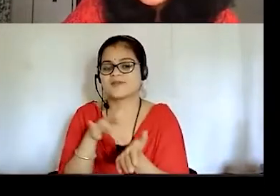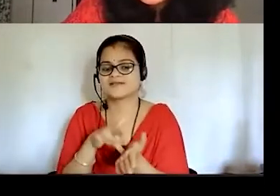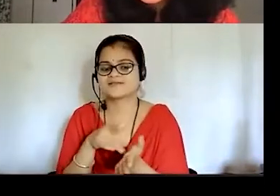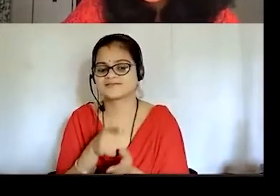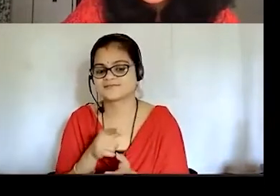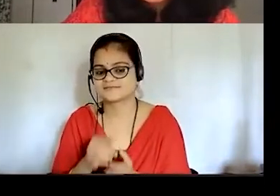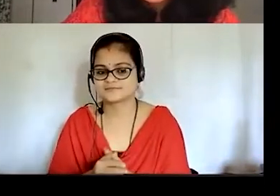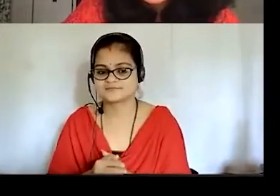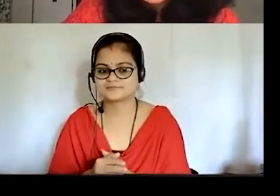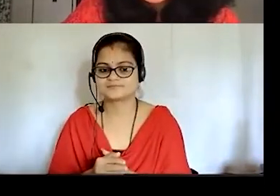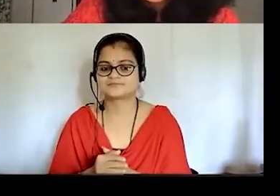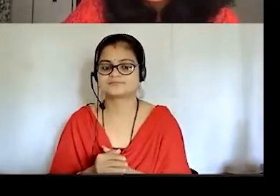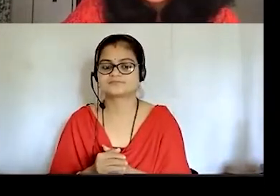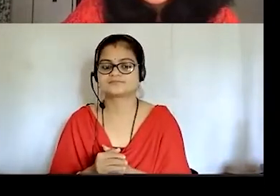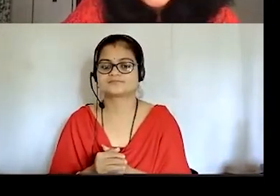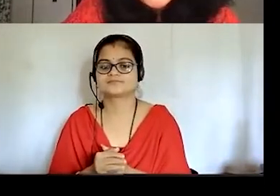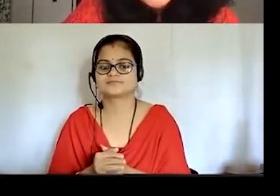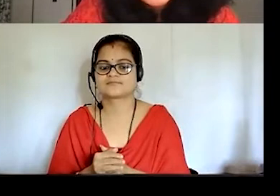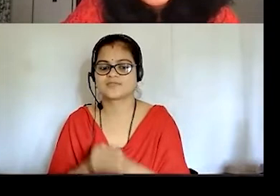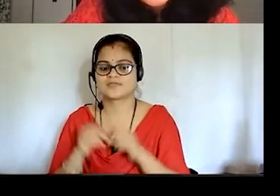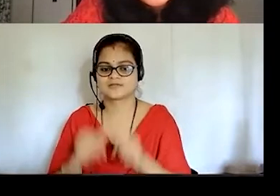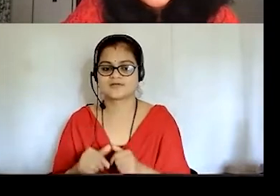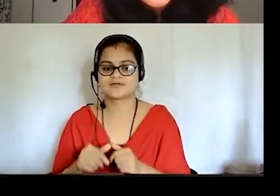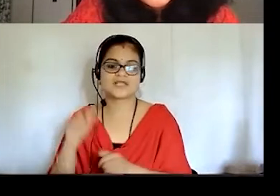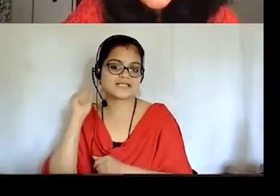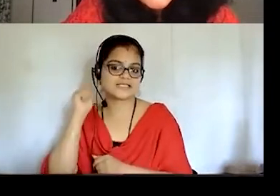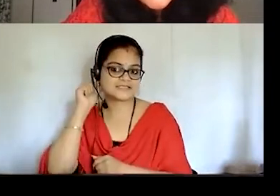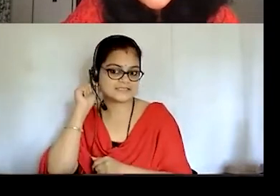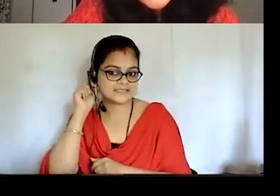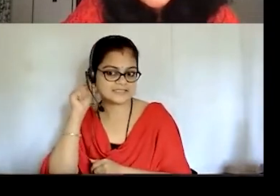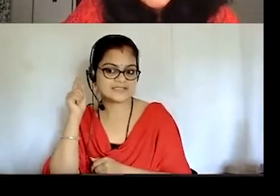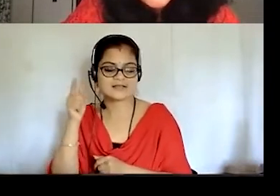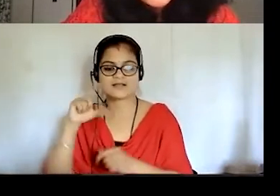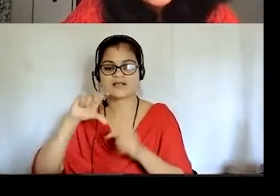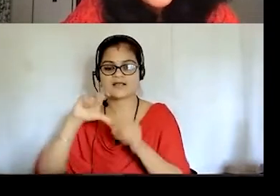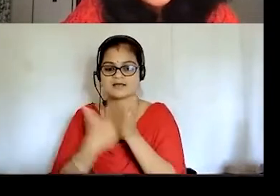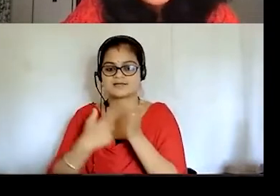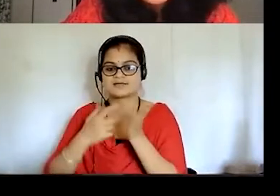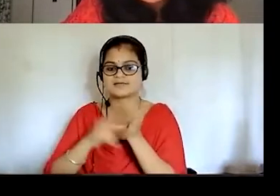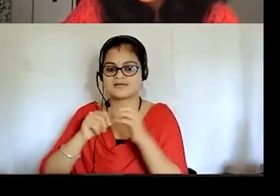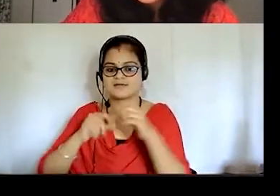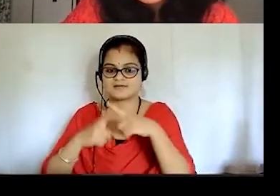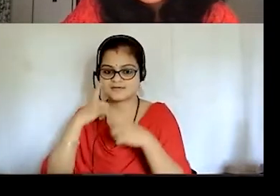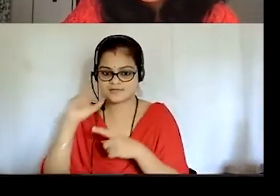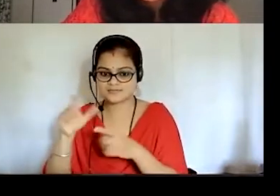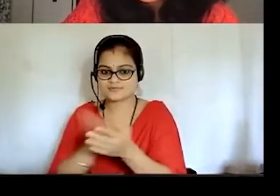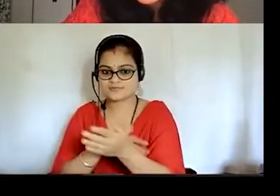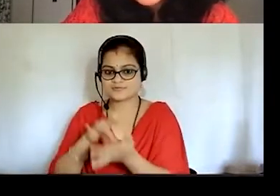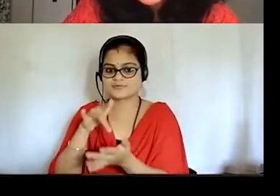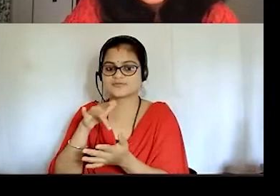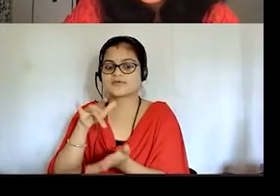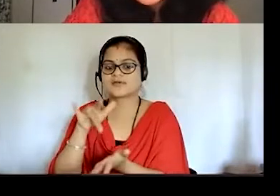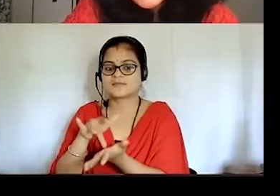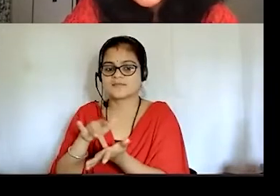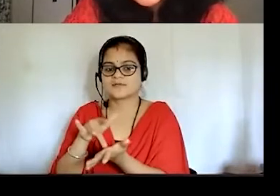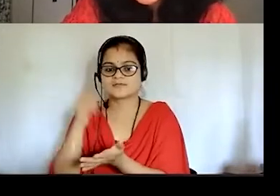And we return home to the Chennai Carnatic Classical Music Center, where we know what music